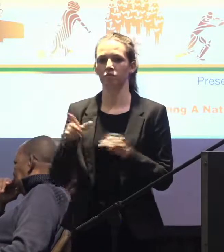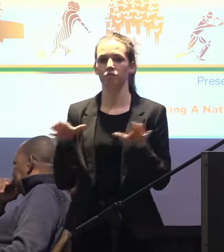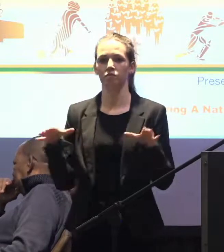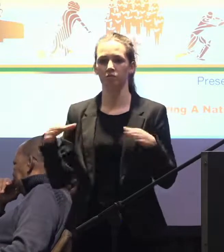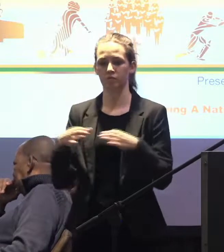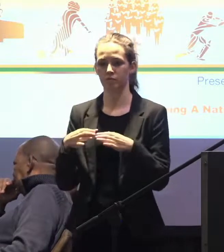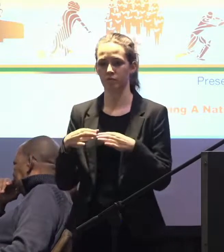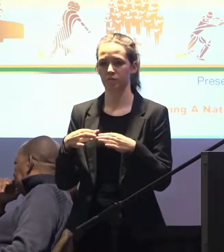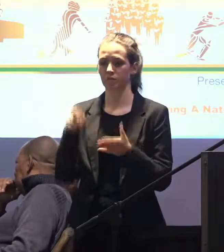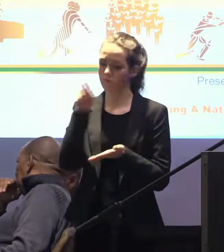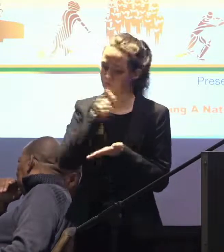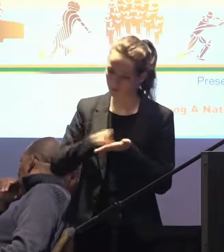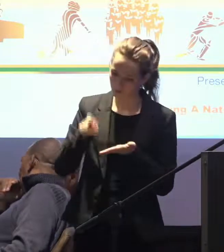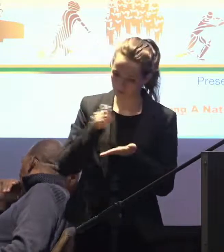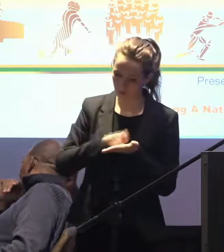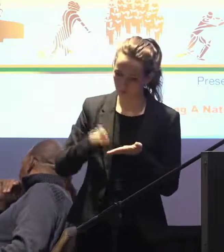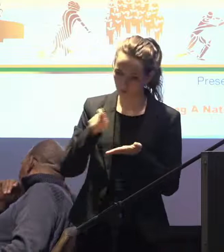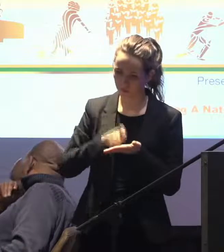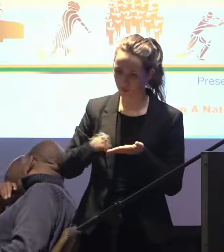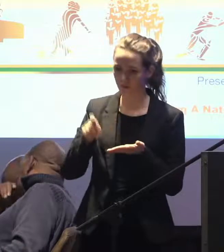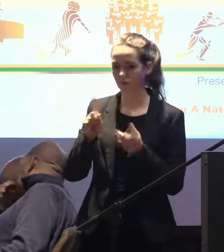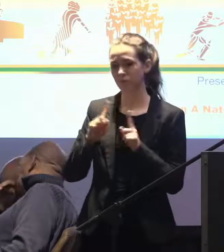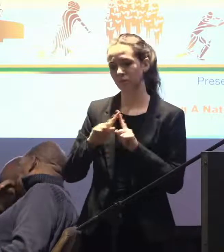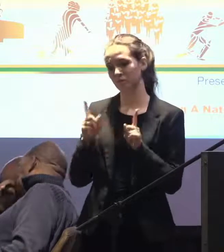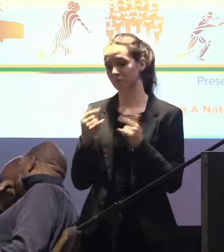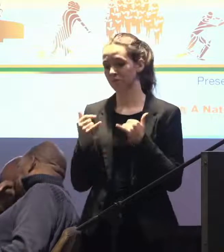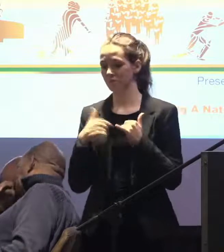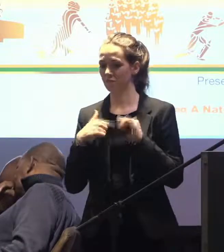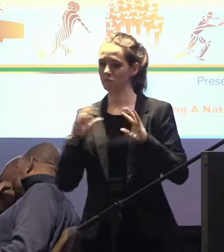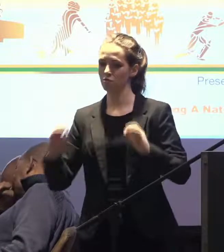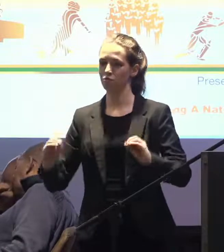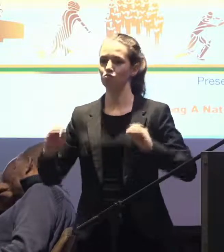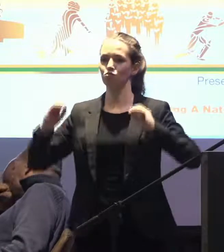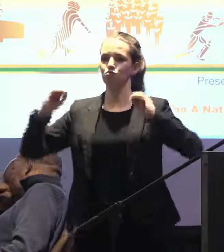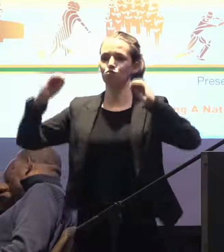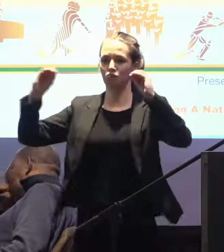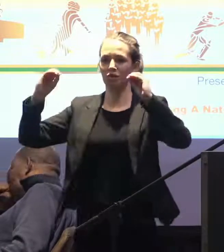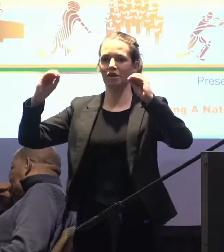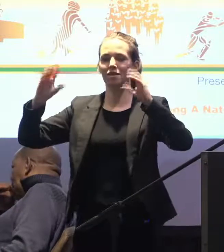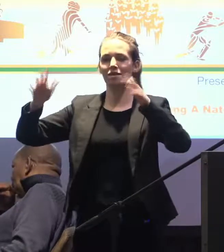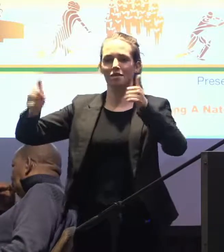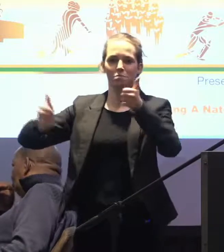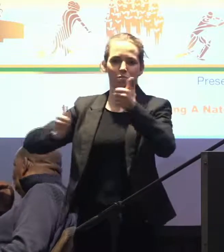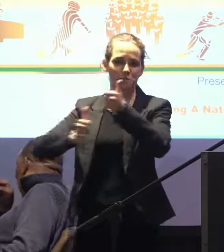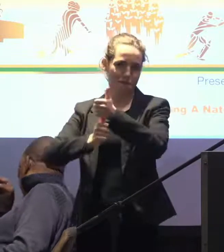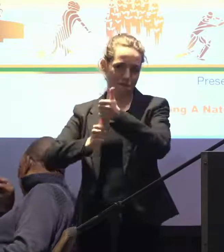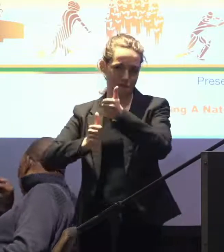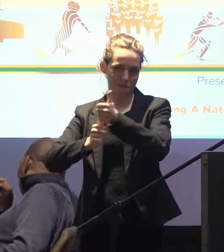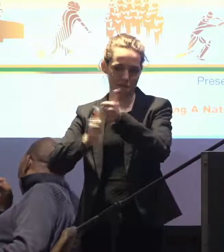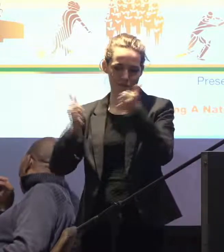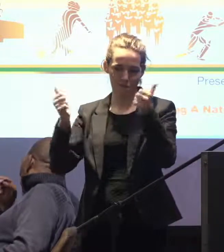a scribe, but I see today I've been promoted to deputy